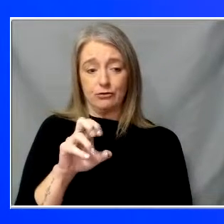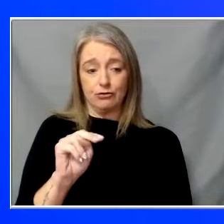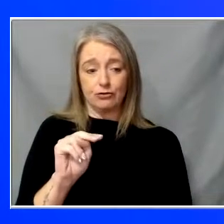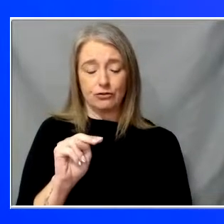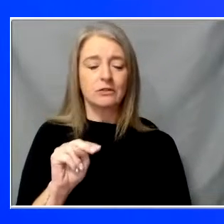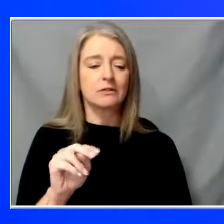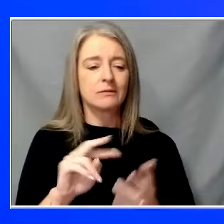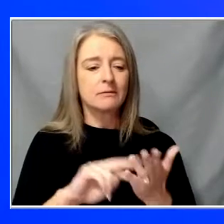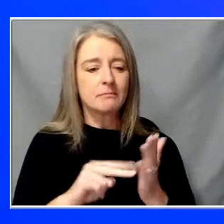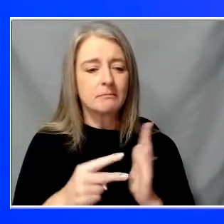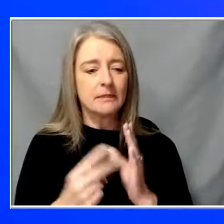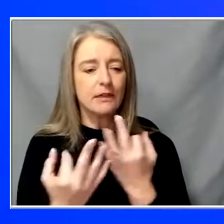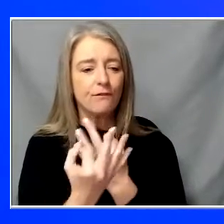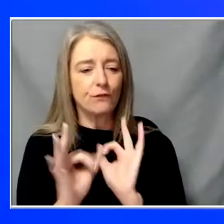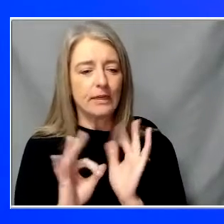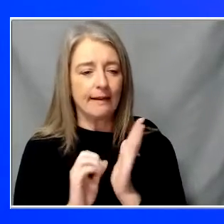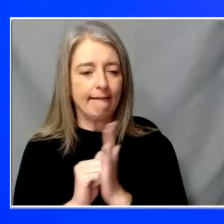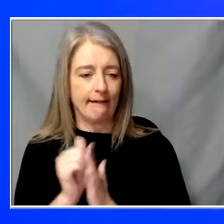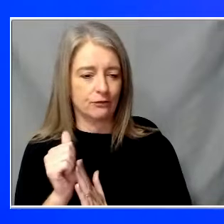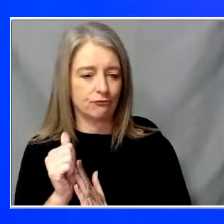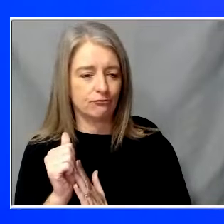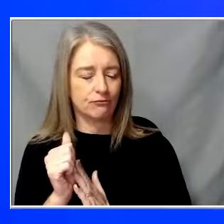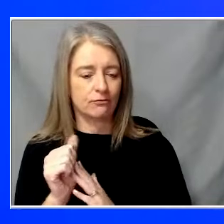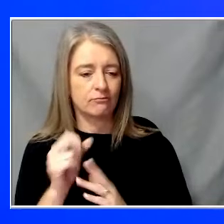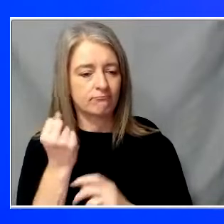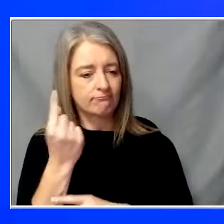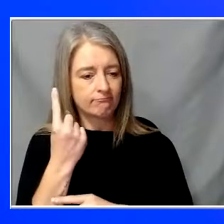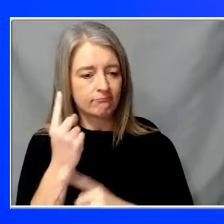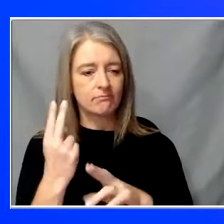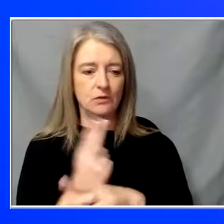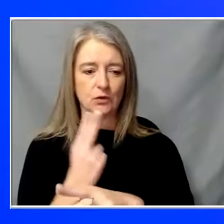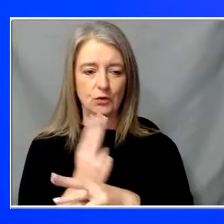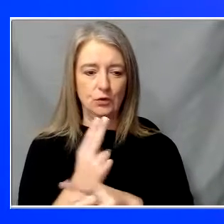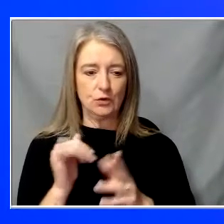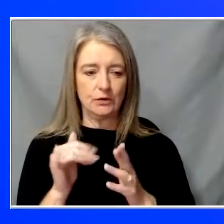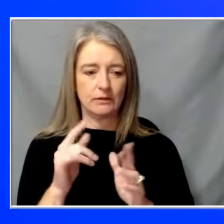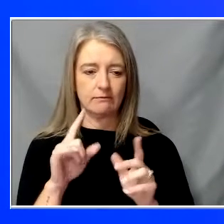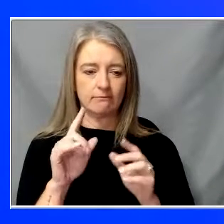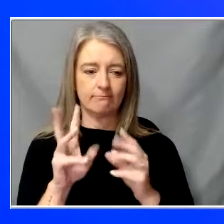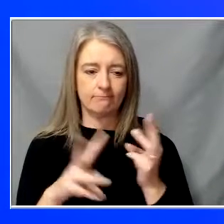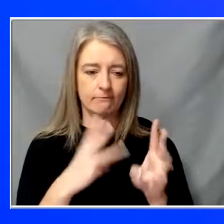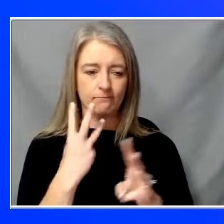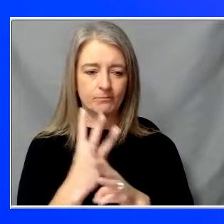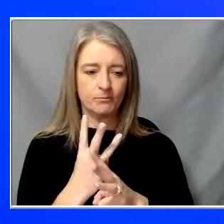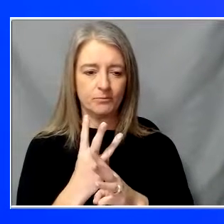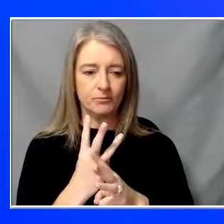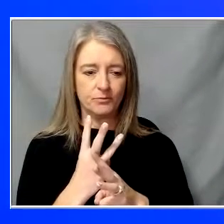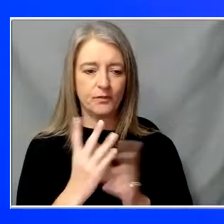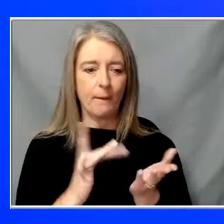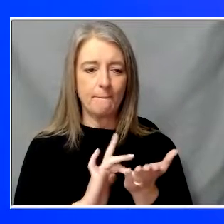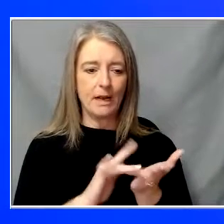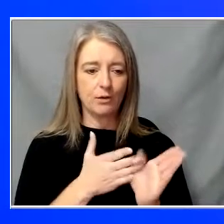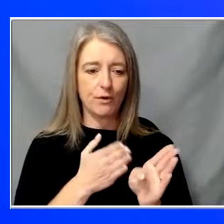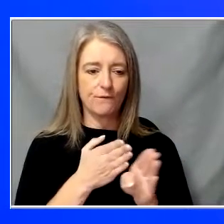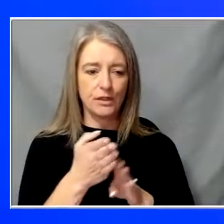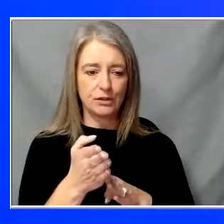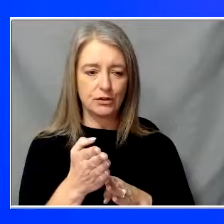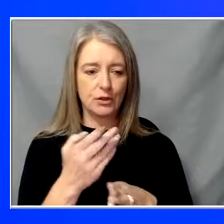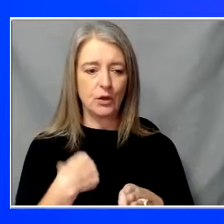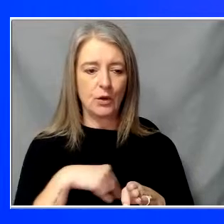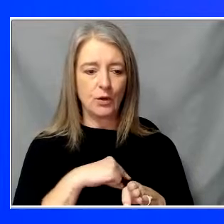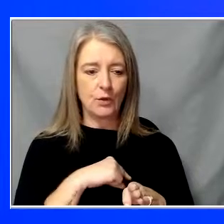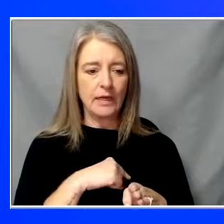cancer-free, this terminology is understandable used in the society, but for the medical professional, people do have a cancer,